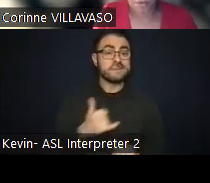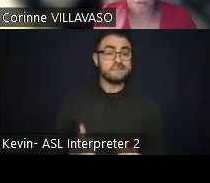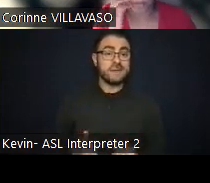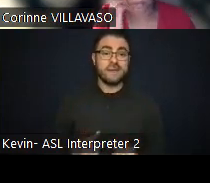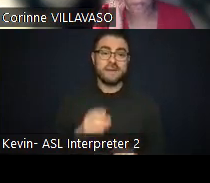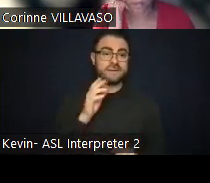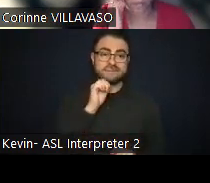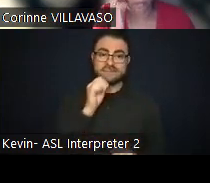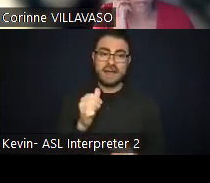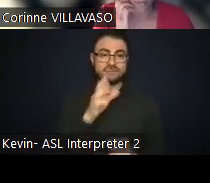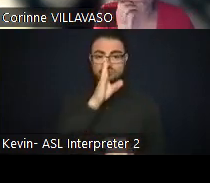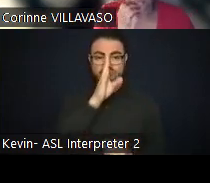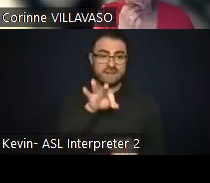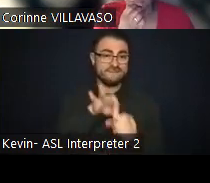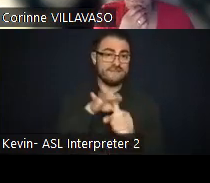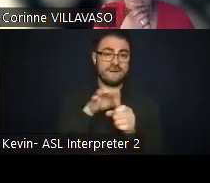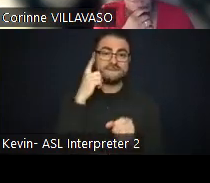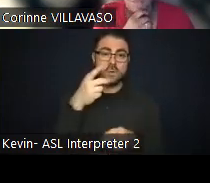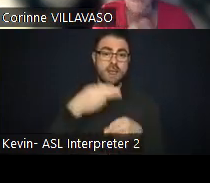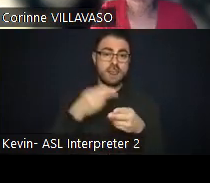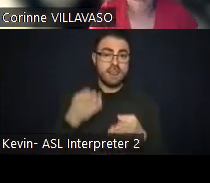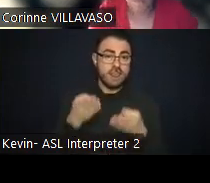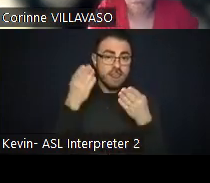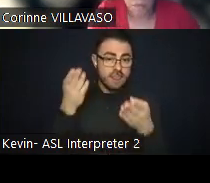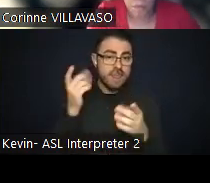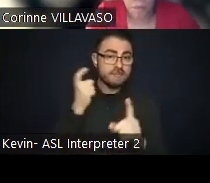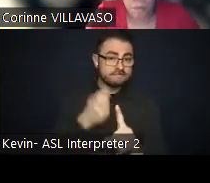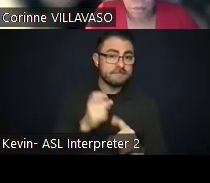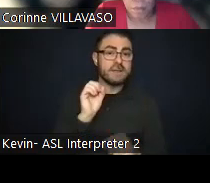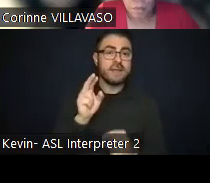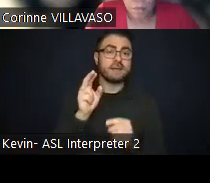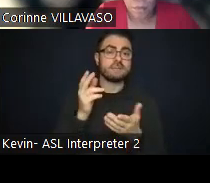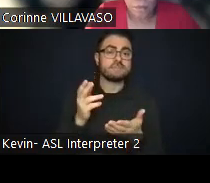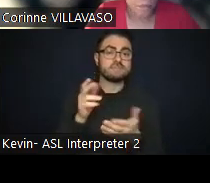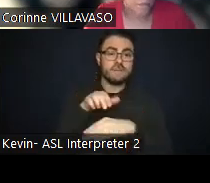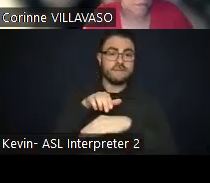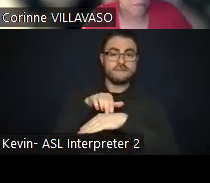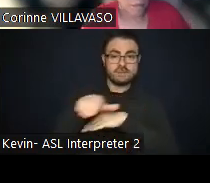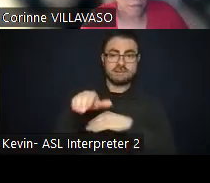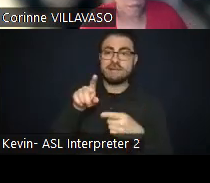nominees, can forward any suggestions or concerns to the City Council.